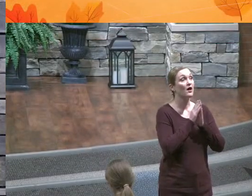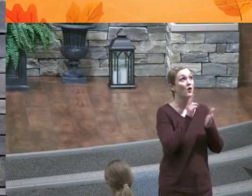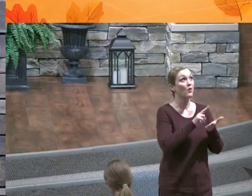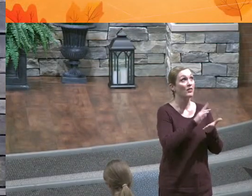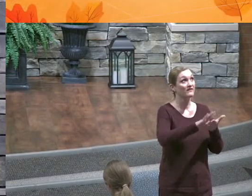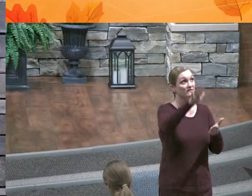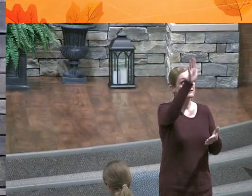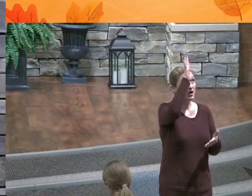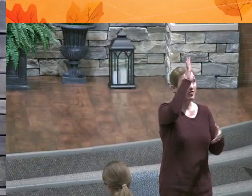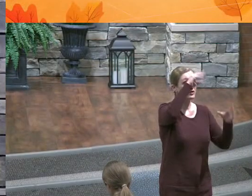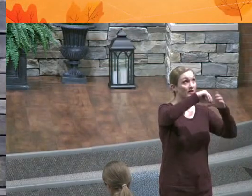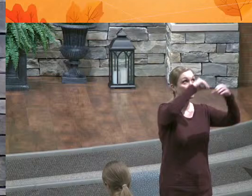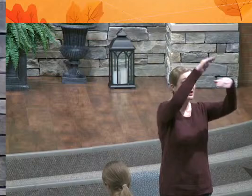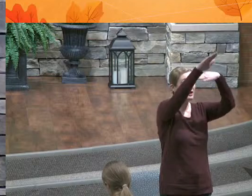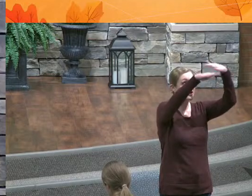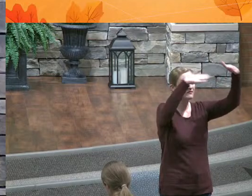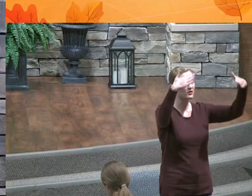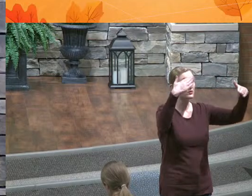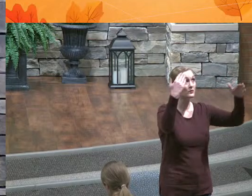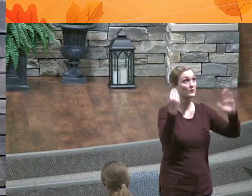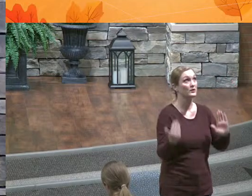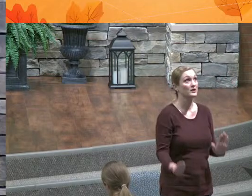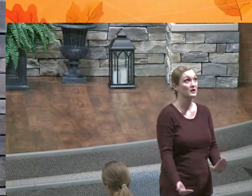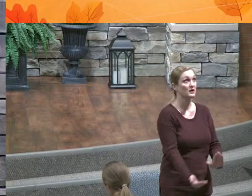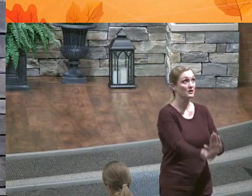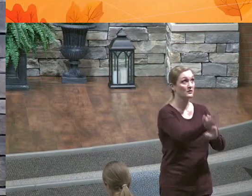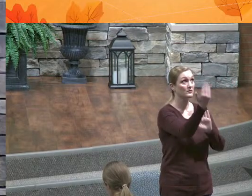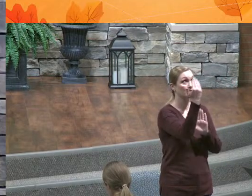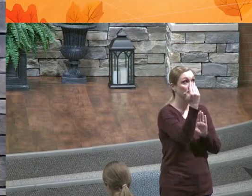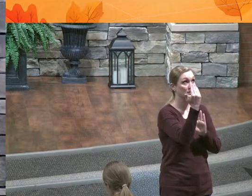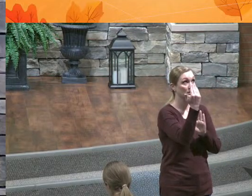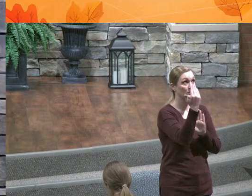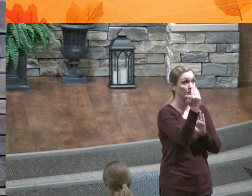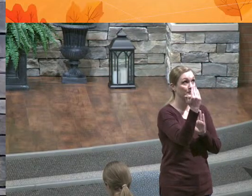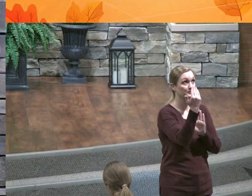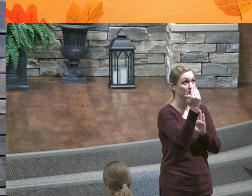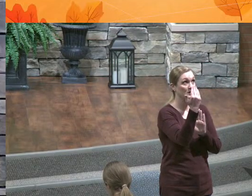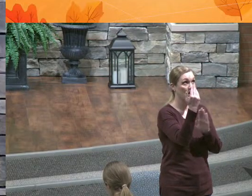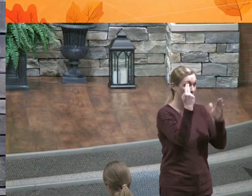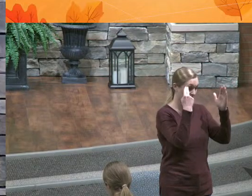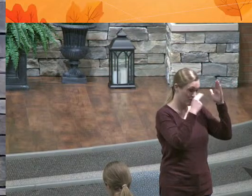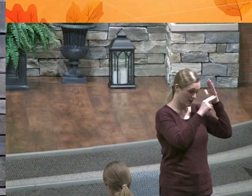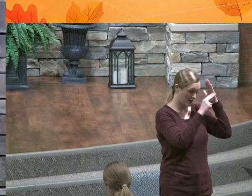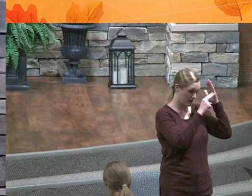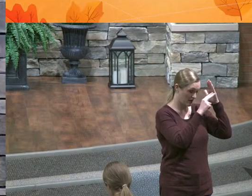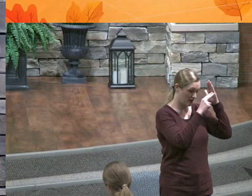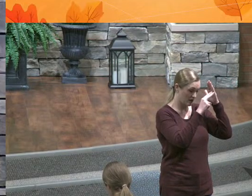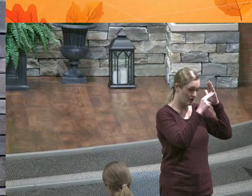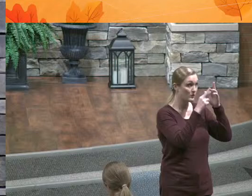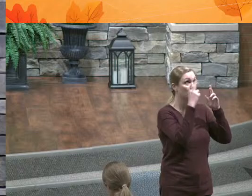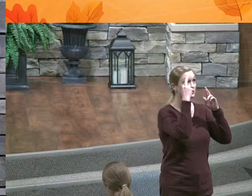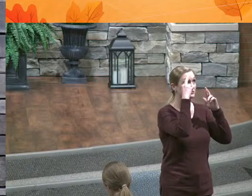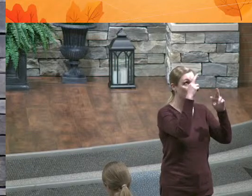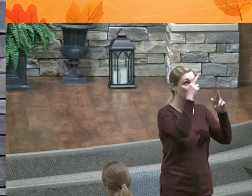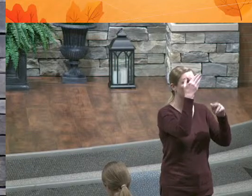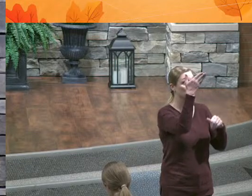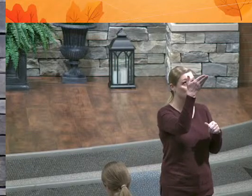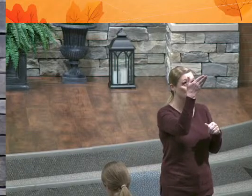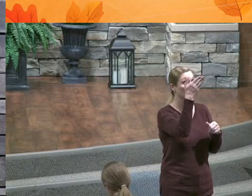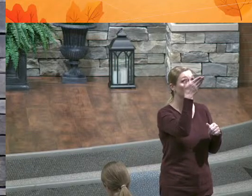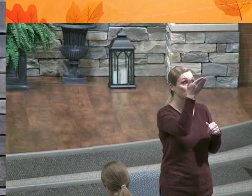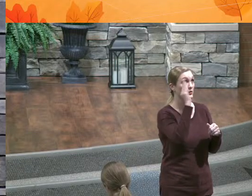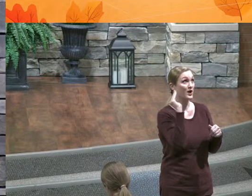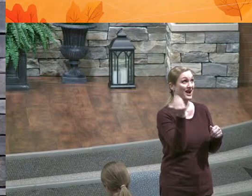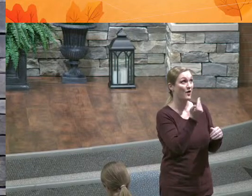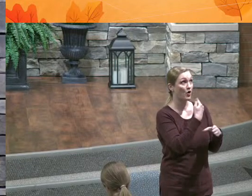Holy Father in heaven, we come before you in humility and in reverence to you. You are